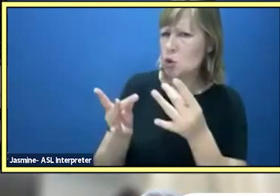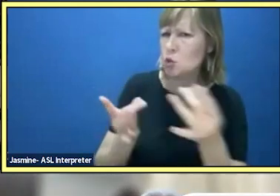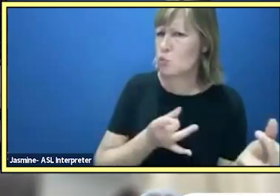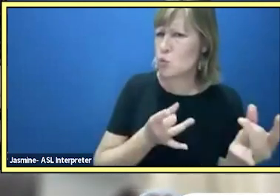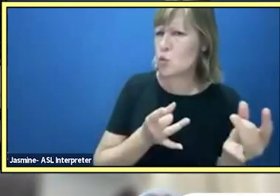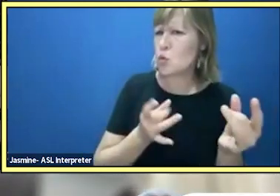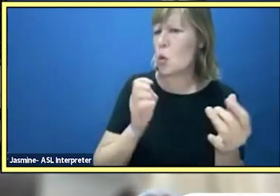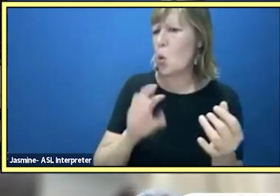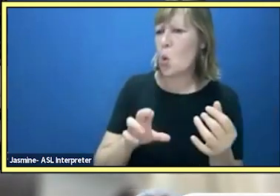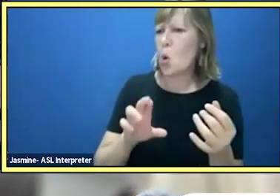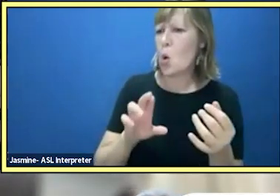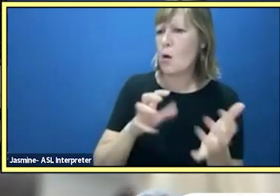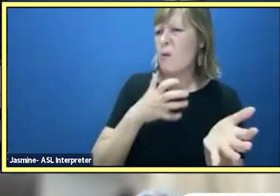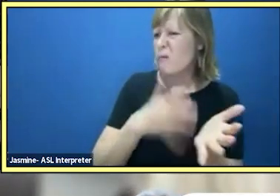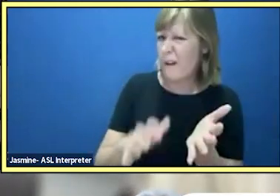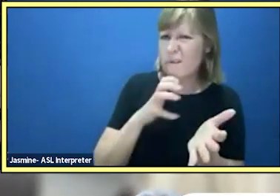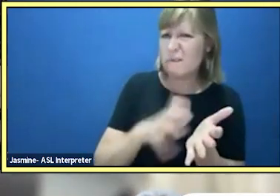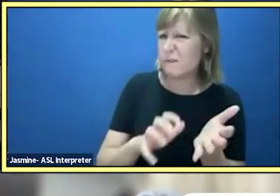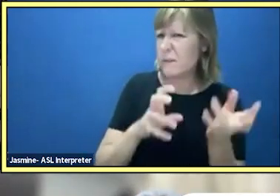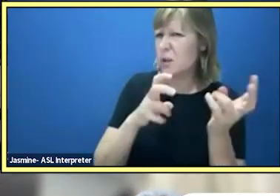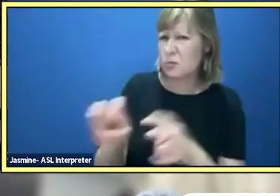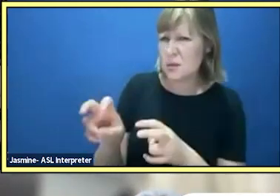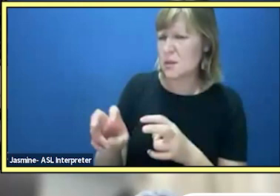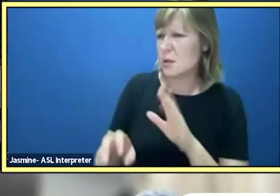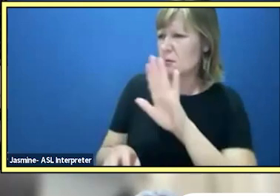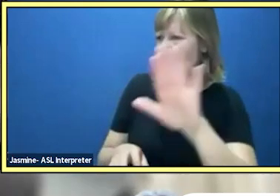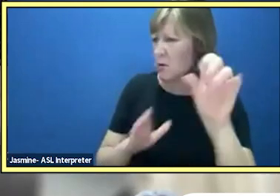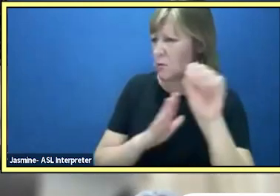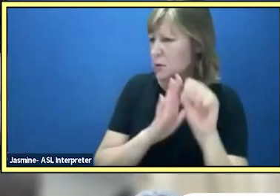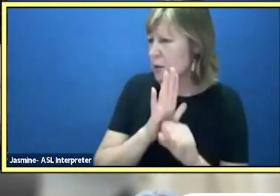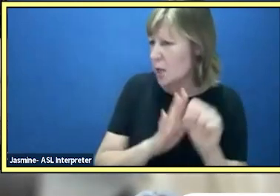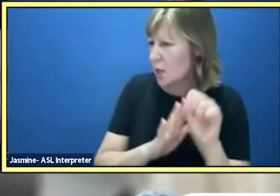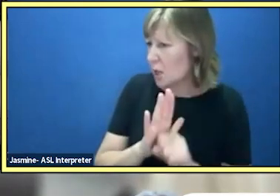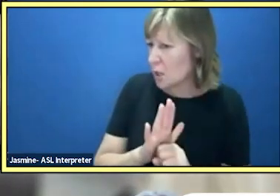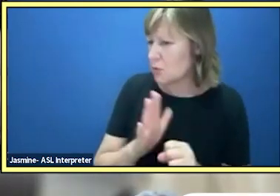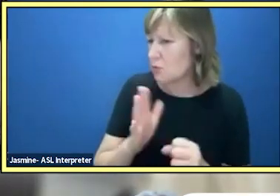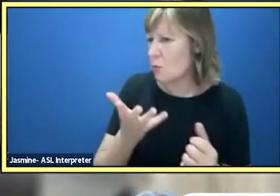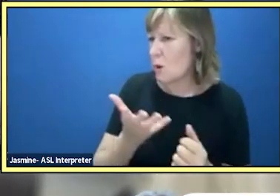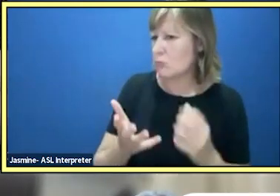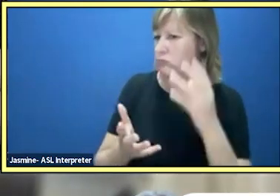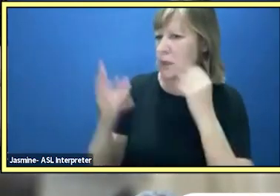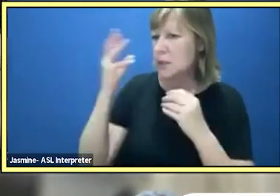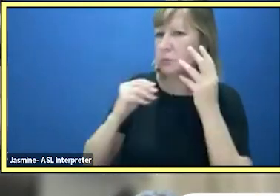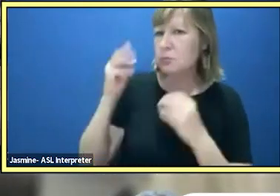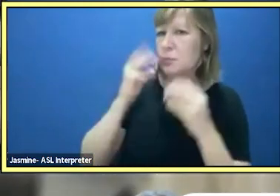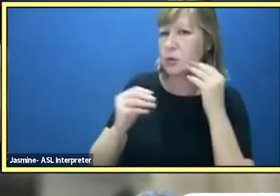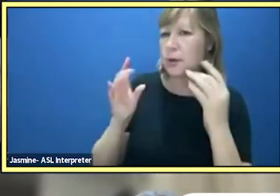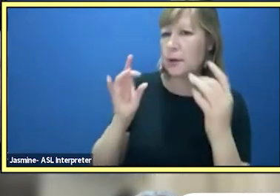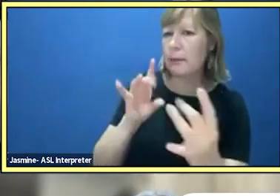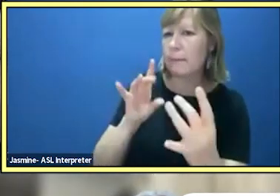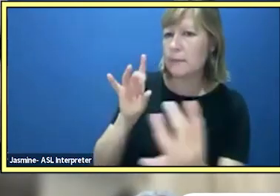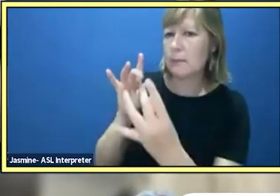to transition through this new case management service? What has been the feedback that Rhode Island